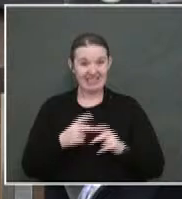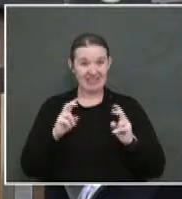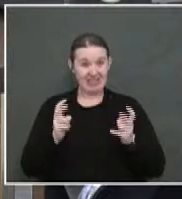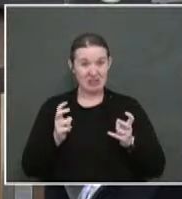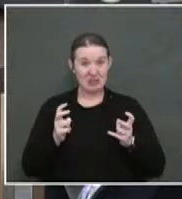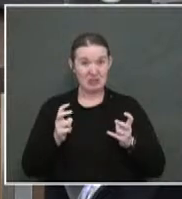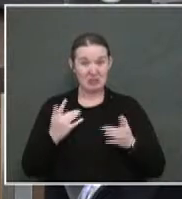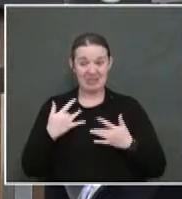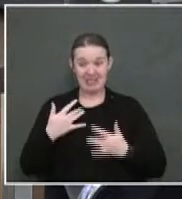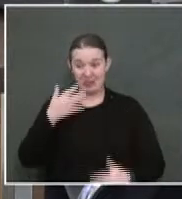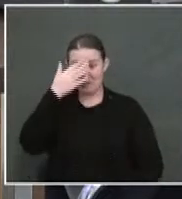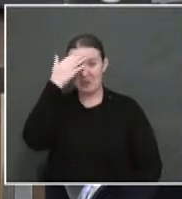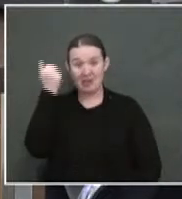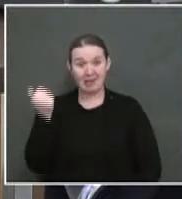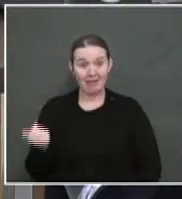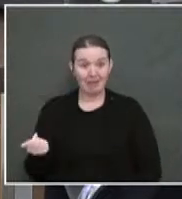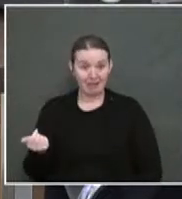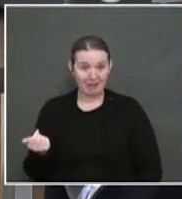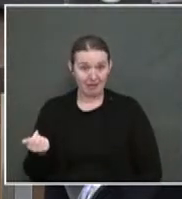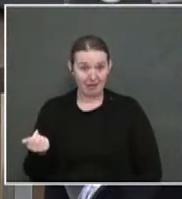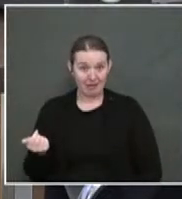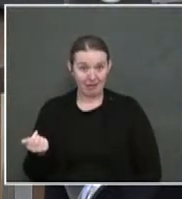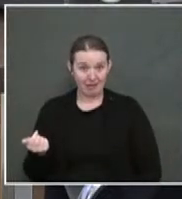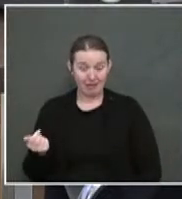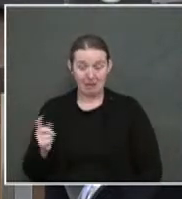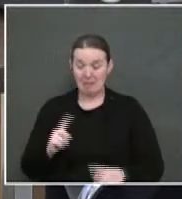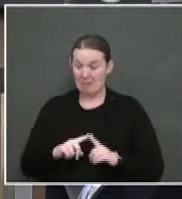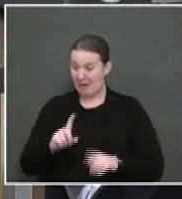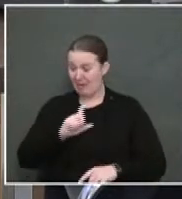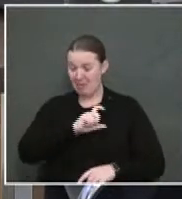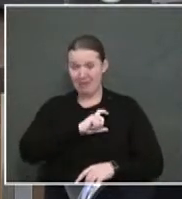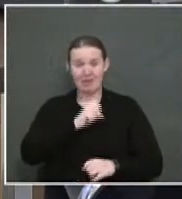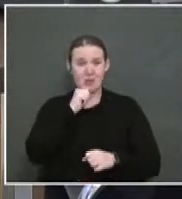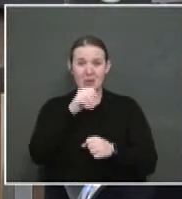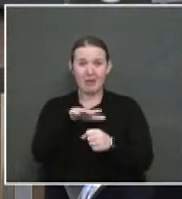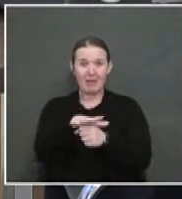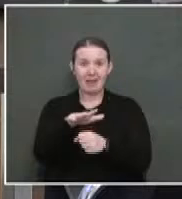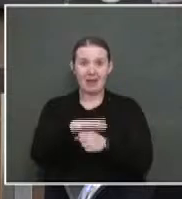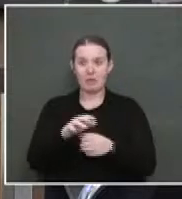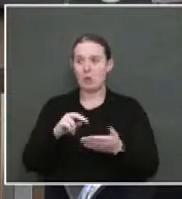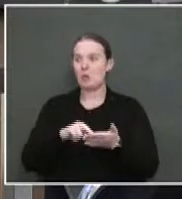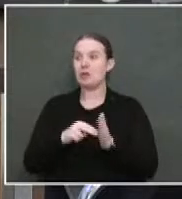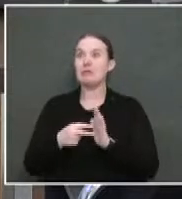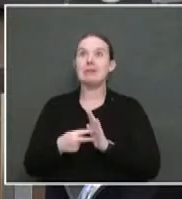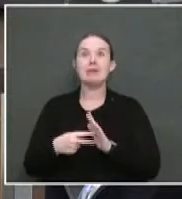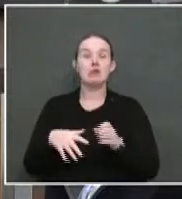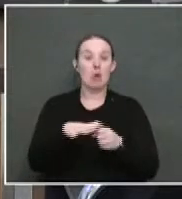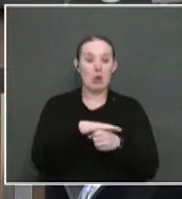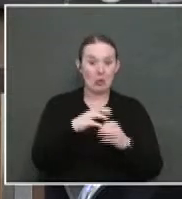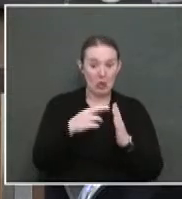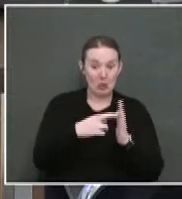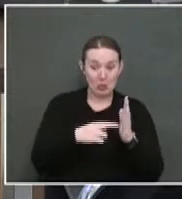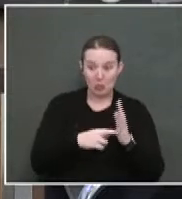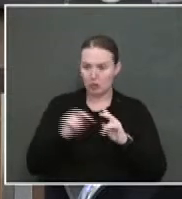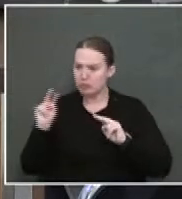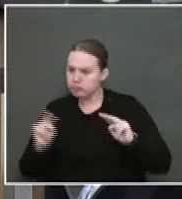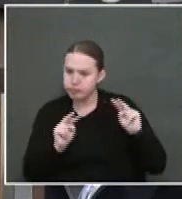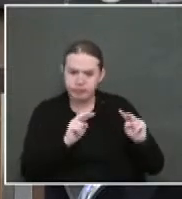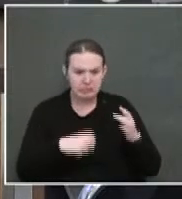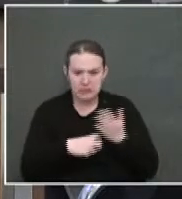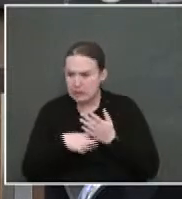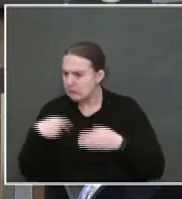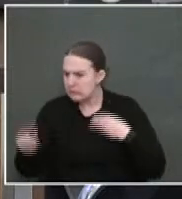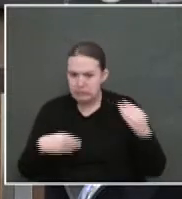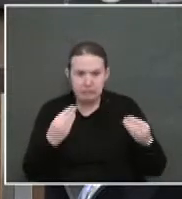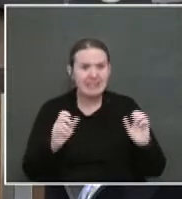But because we have a shortage of police, we can't always enforce ordinances like this,